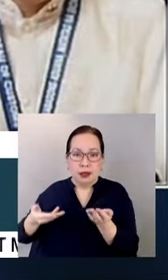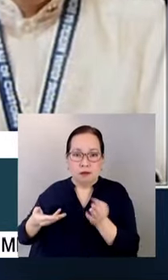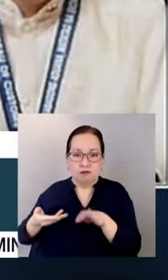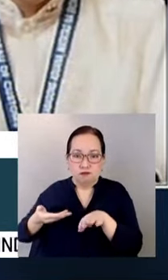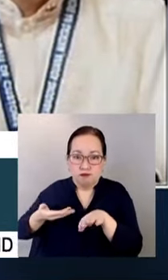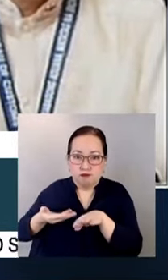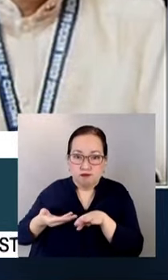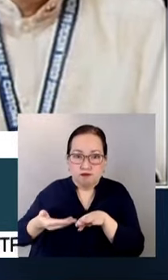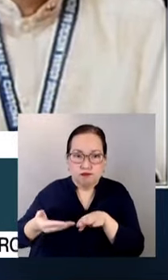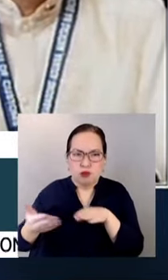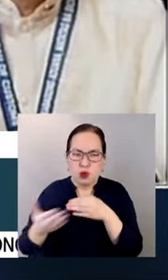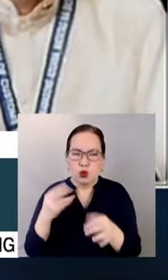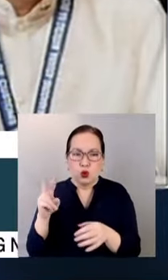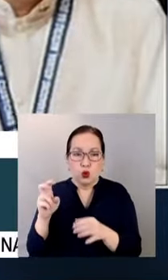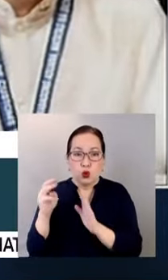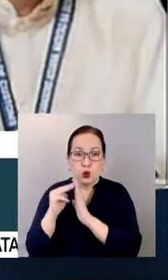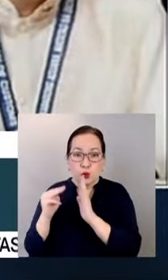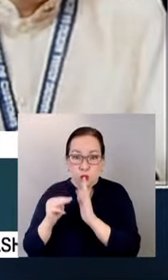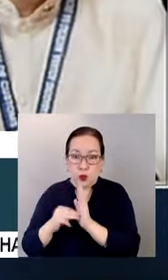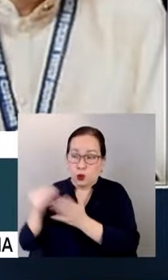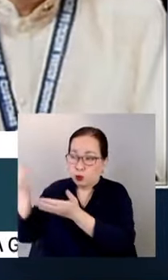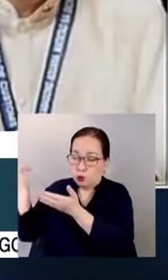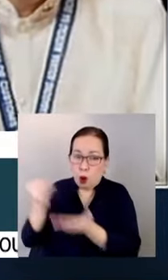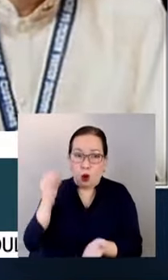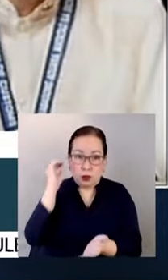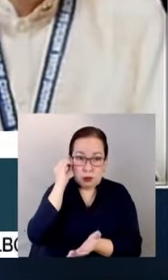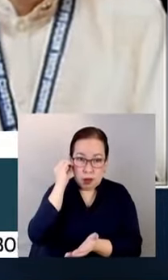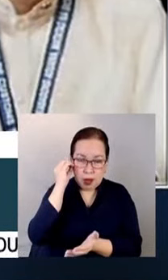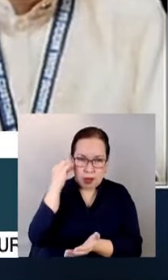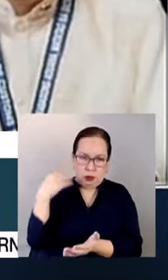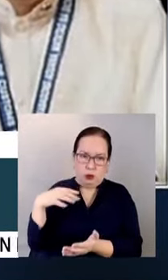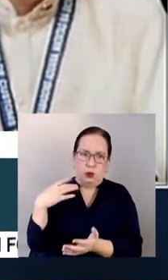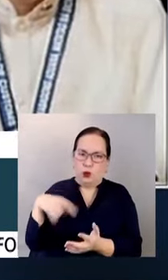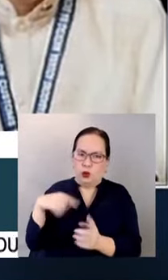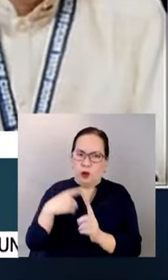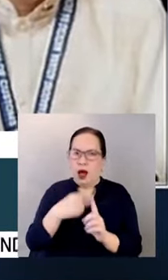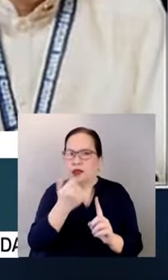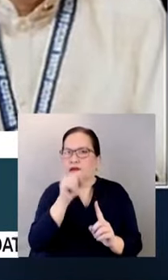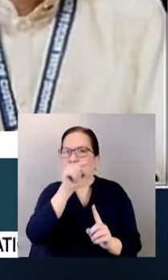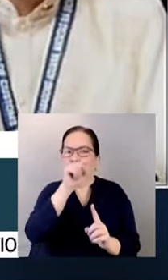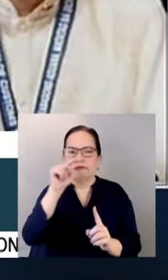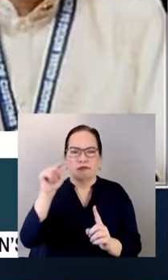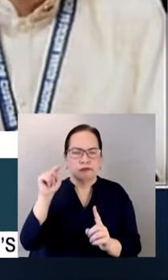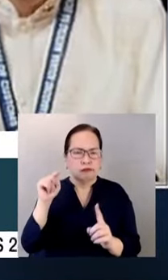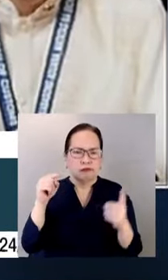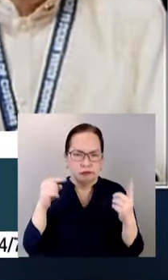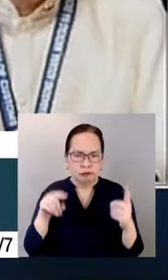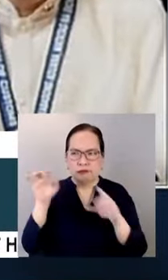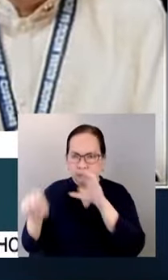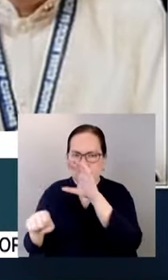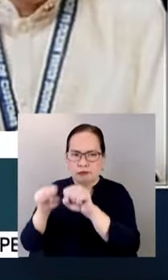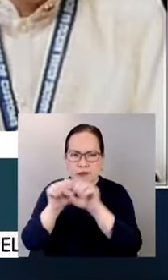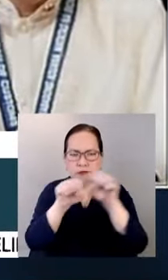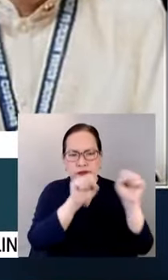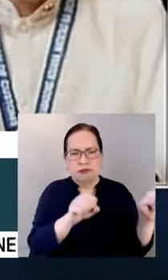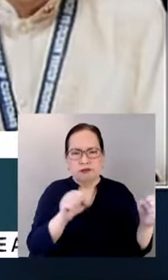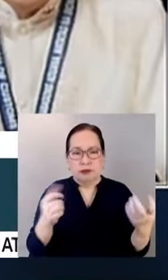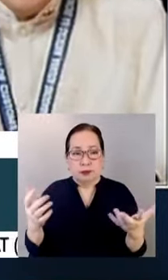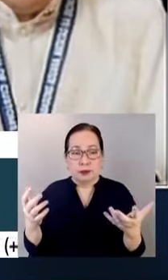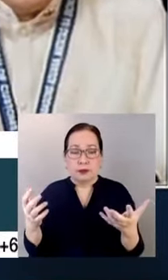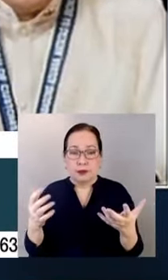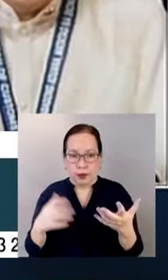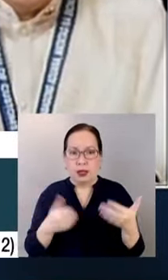2 milyong halaga ng sibuyas po at yung pong iba pa po na nauna ng na kumpiska natin, ito po ay